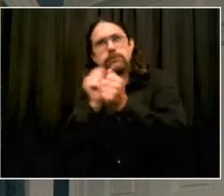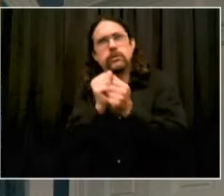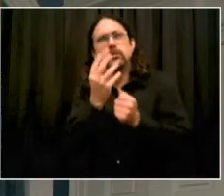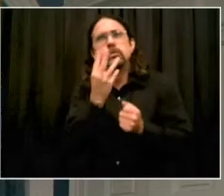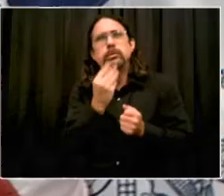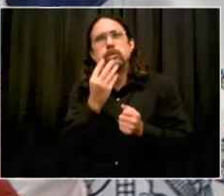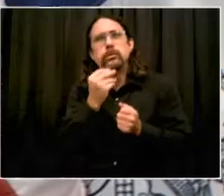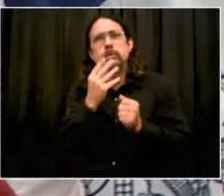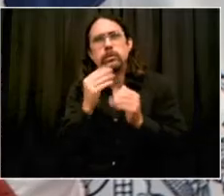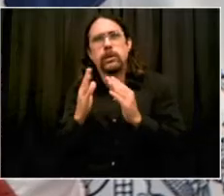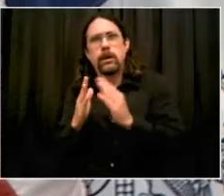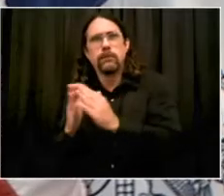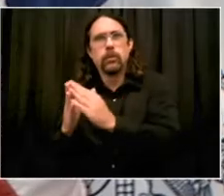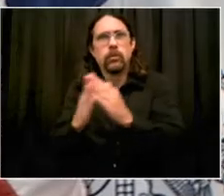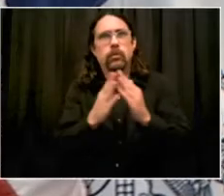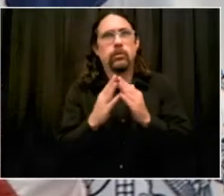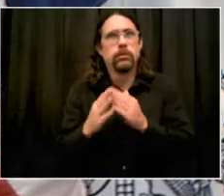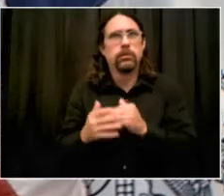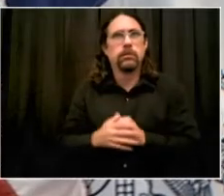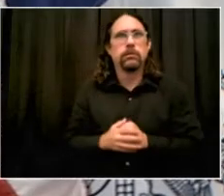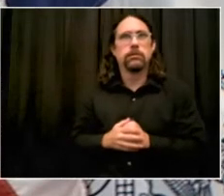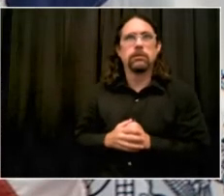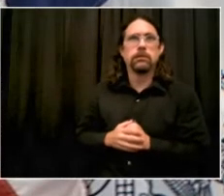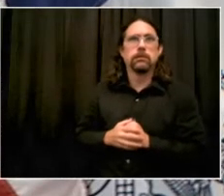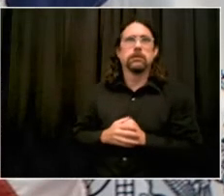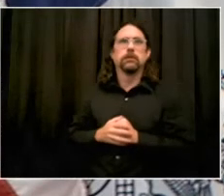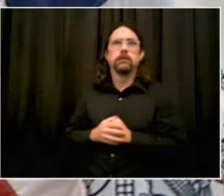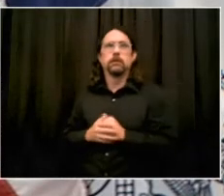was a very important sign. Go ahead, Jeff.